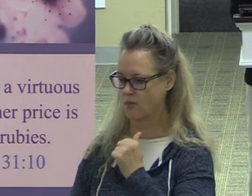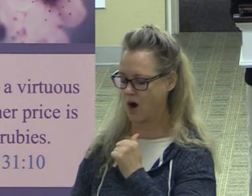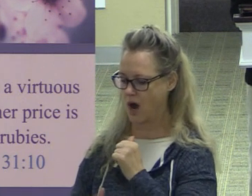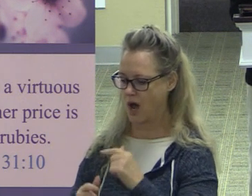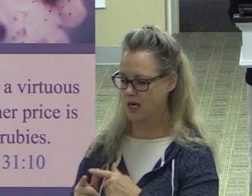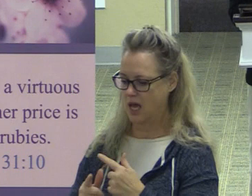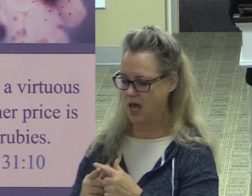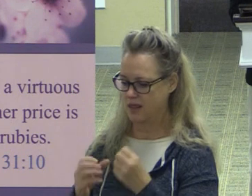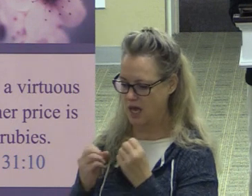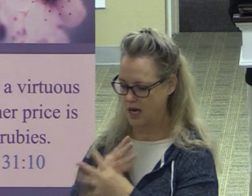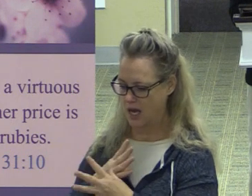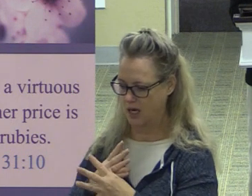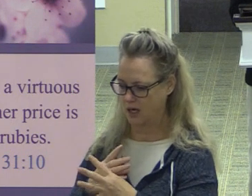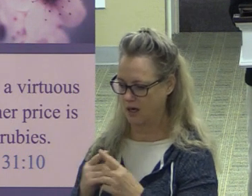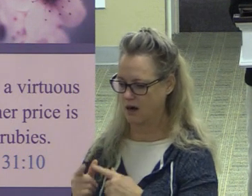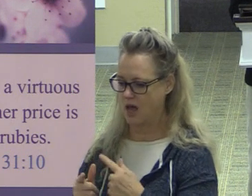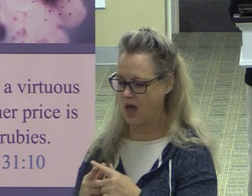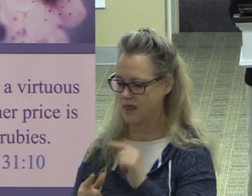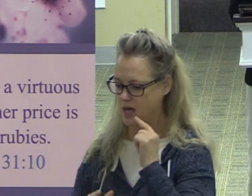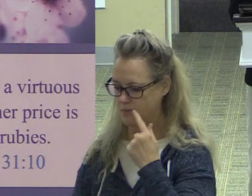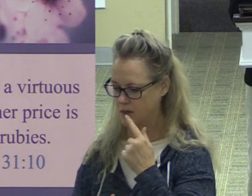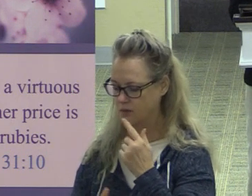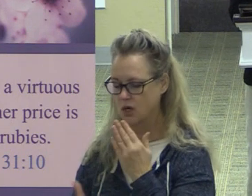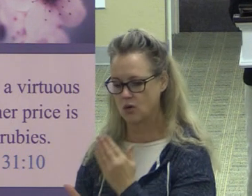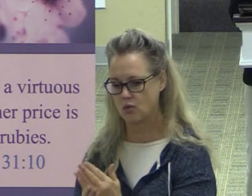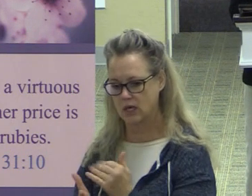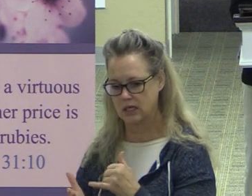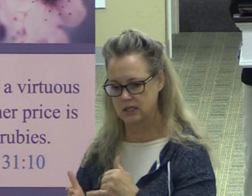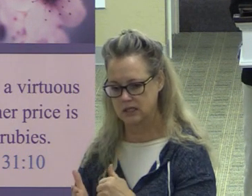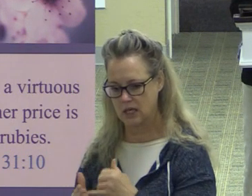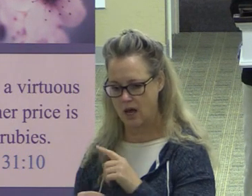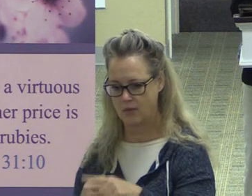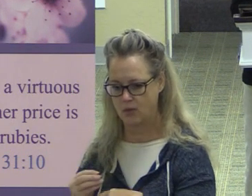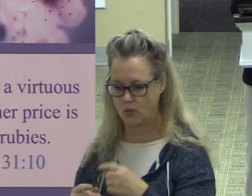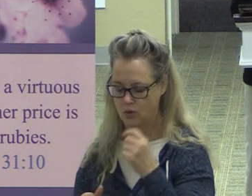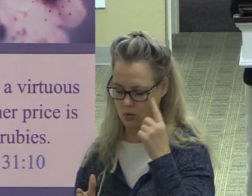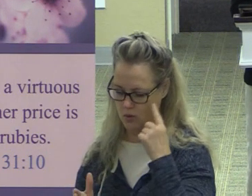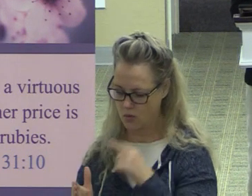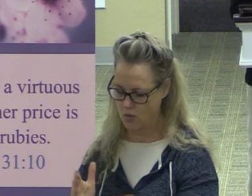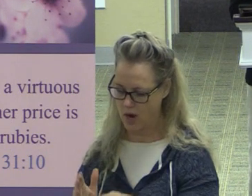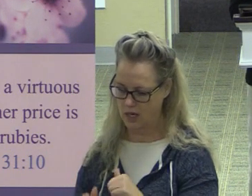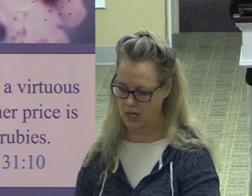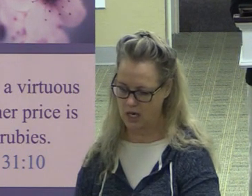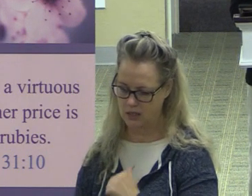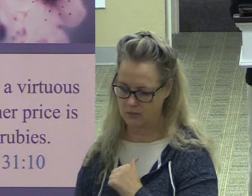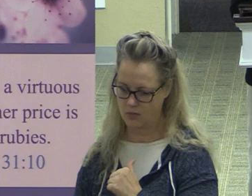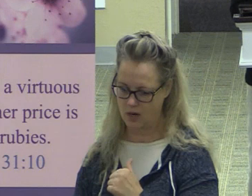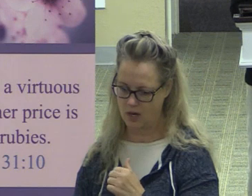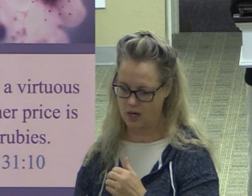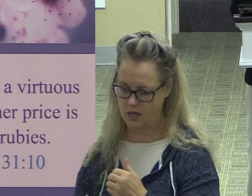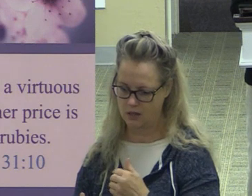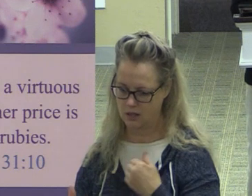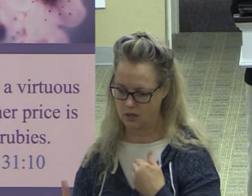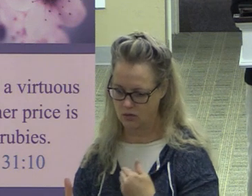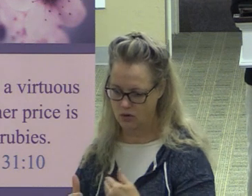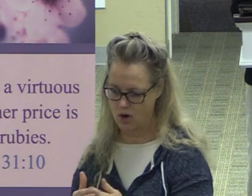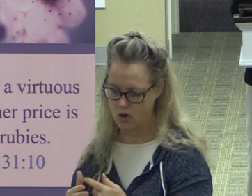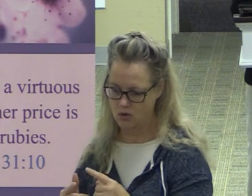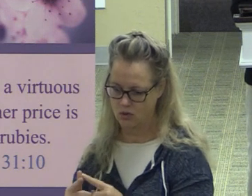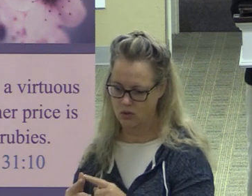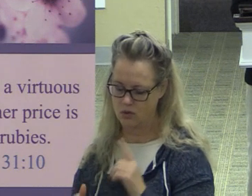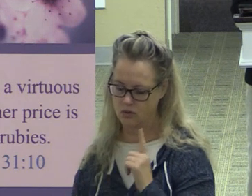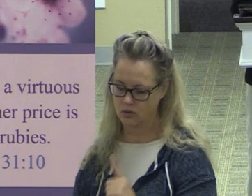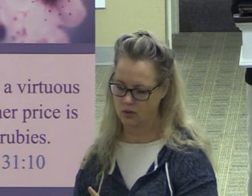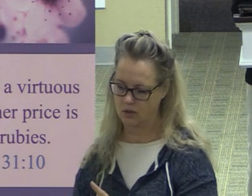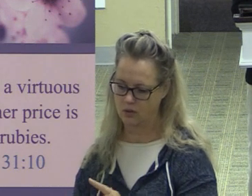bitterness. We can stop it when we recognize pride and draw close to the Lord. When pride and bitterness are creeping